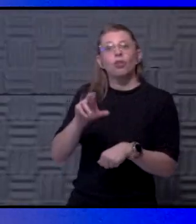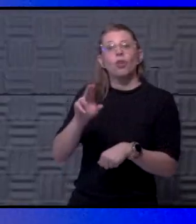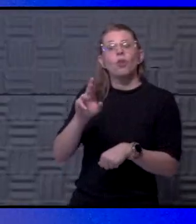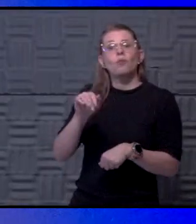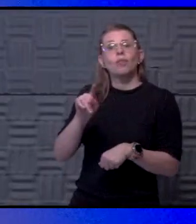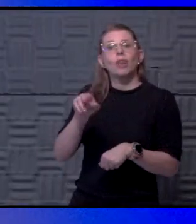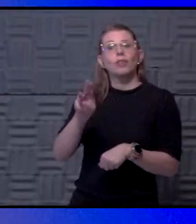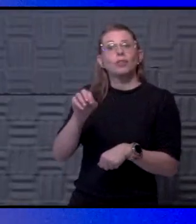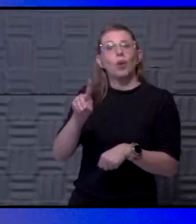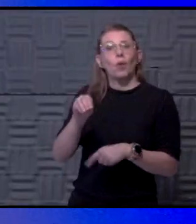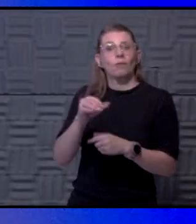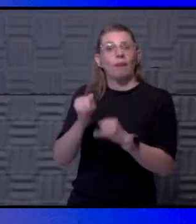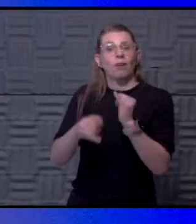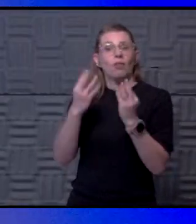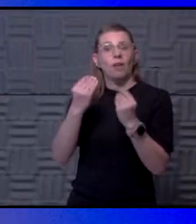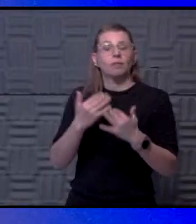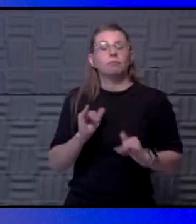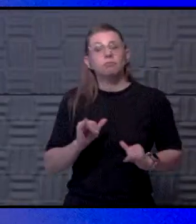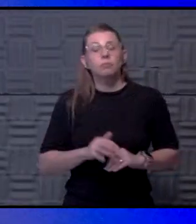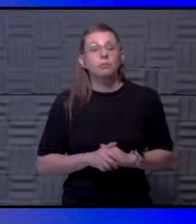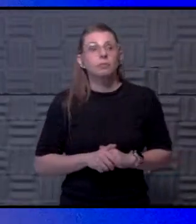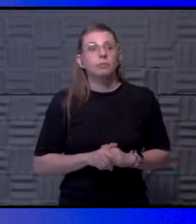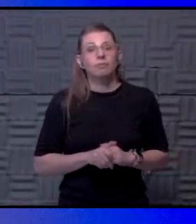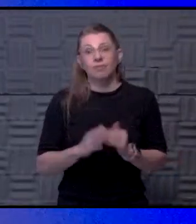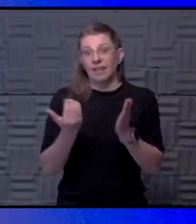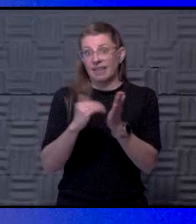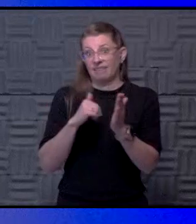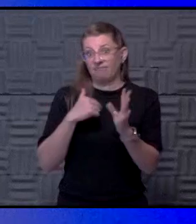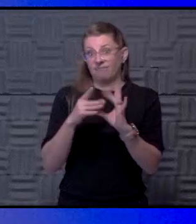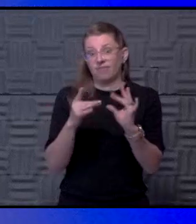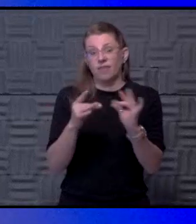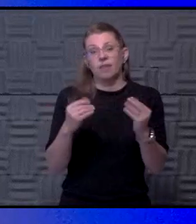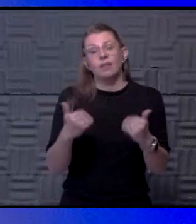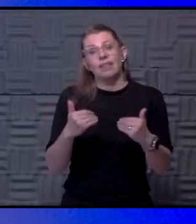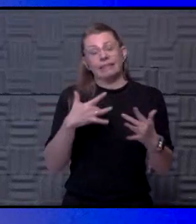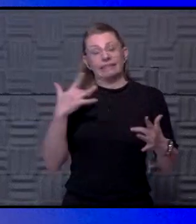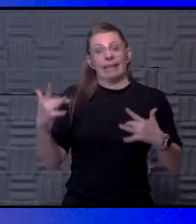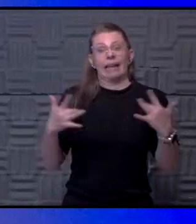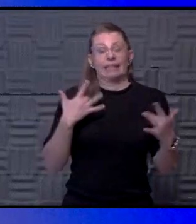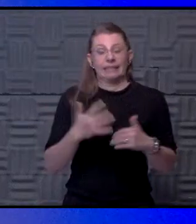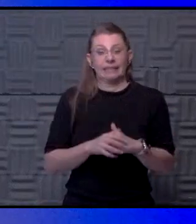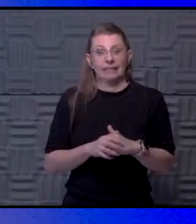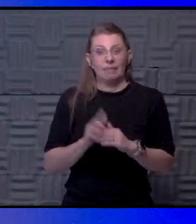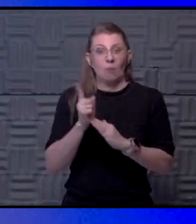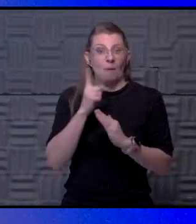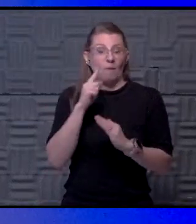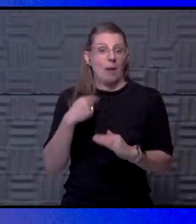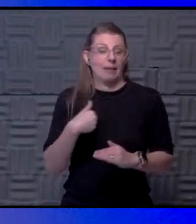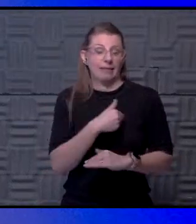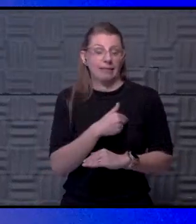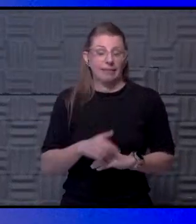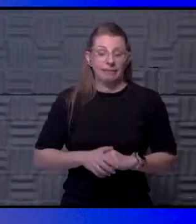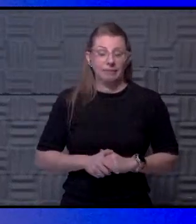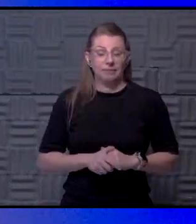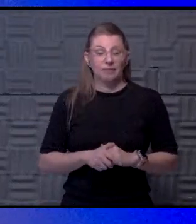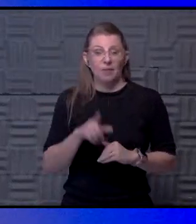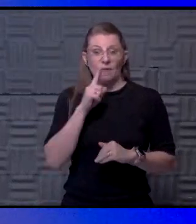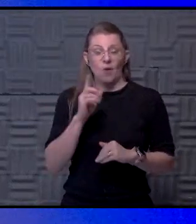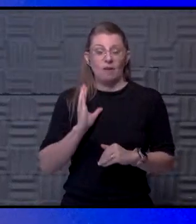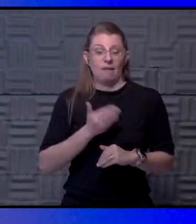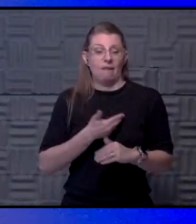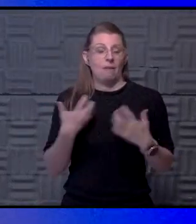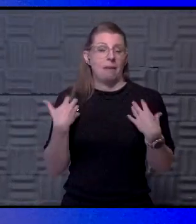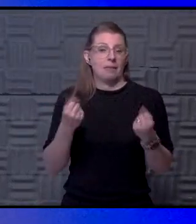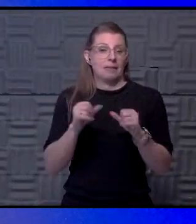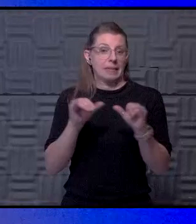thoughts. Well, I just, again, like I said, it's an incredibly exciting moment for us, our health system,